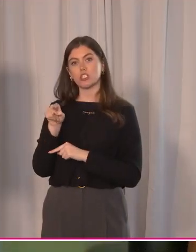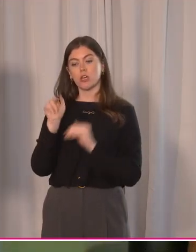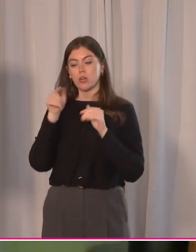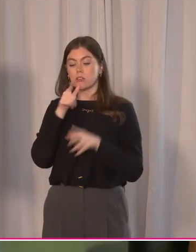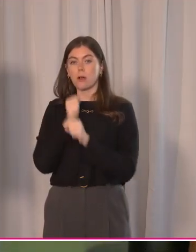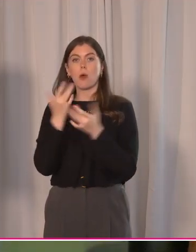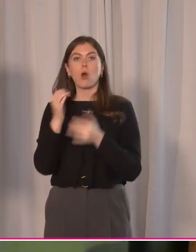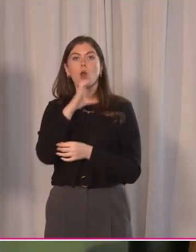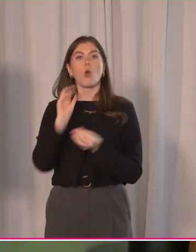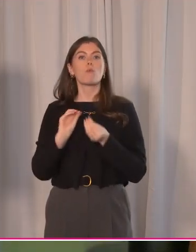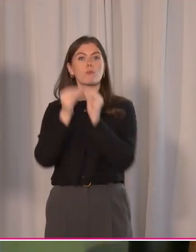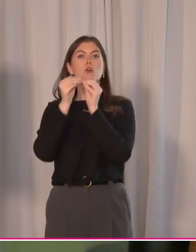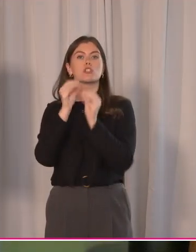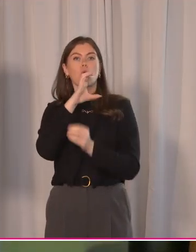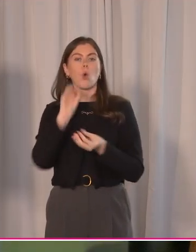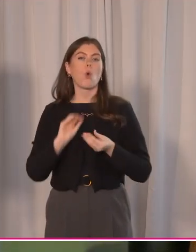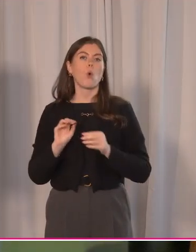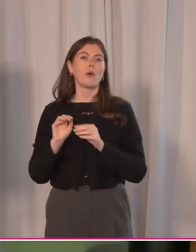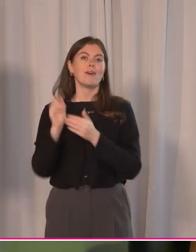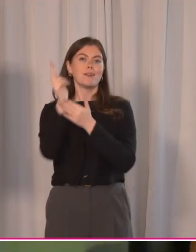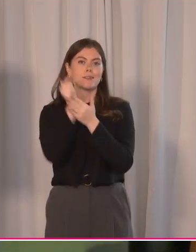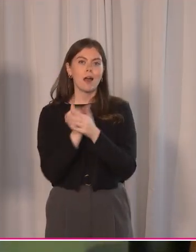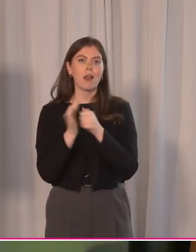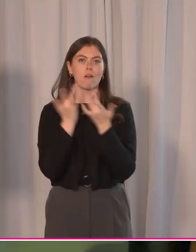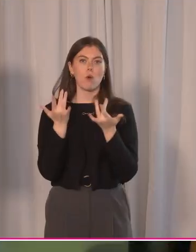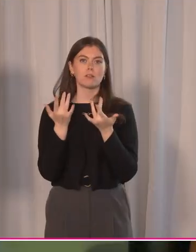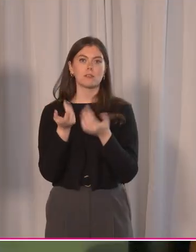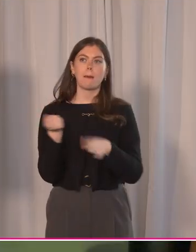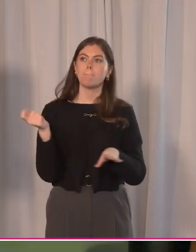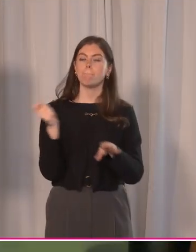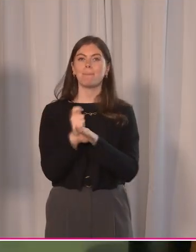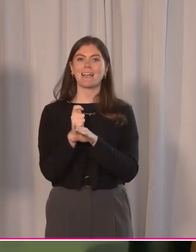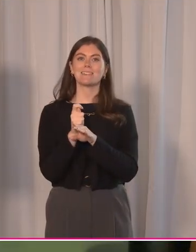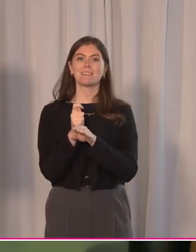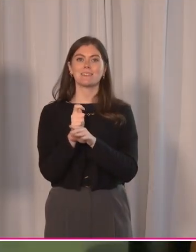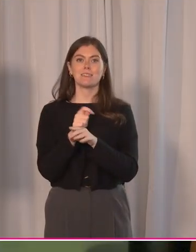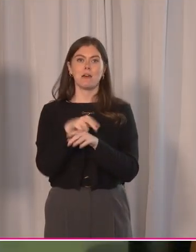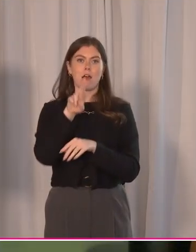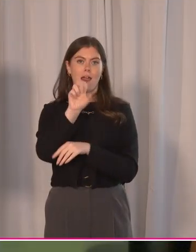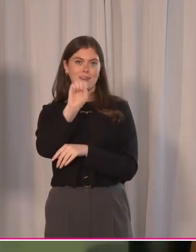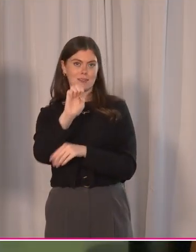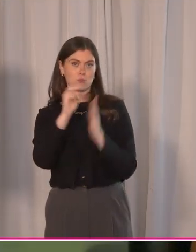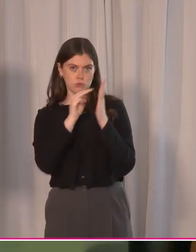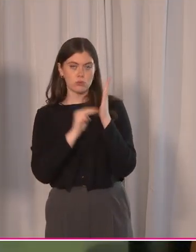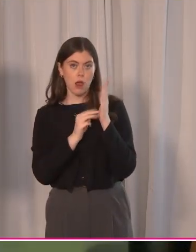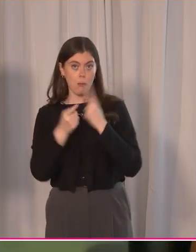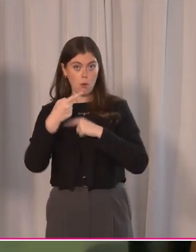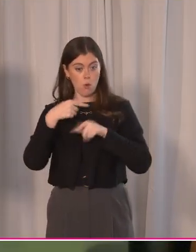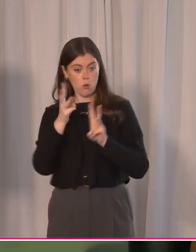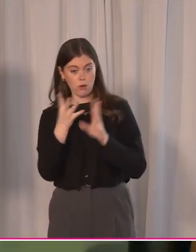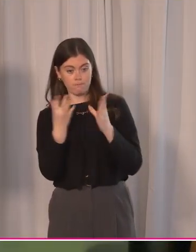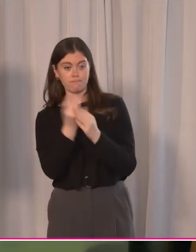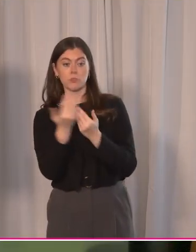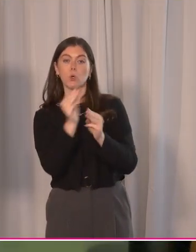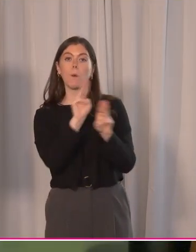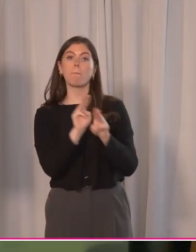at the co-production and the co-design of an ideal RSE program, which we did with the young people with